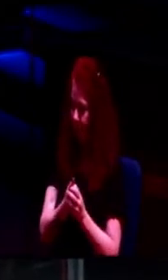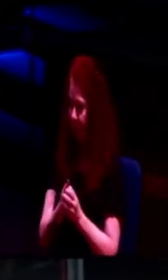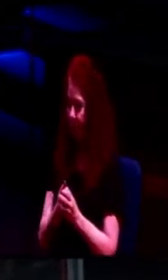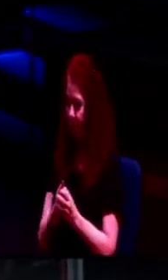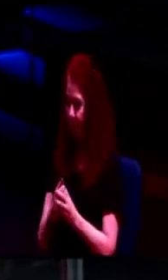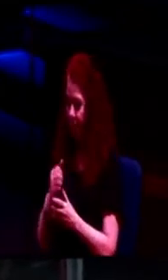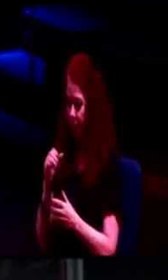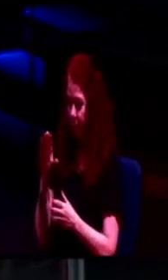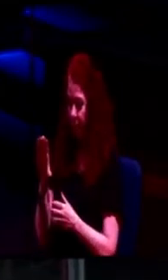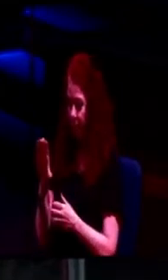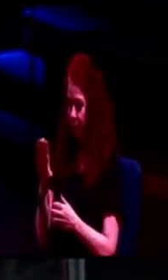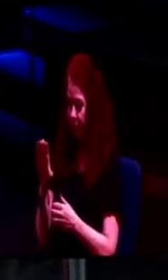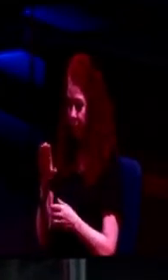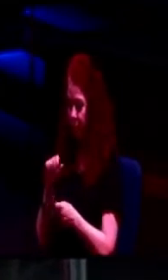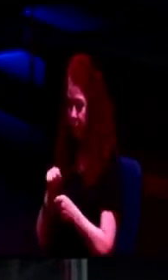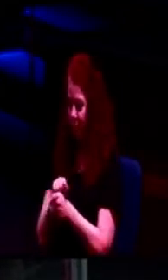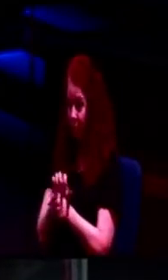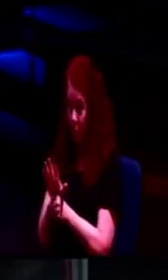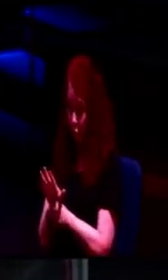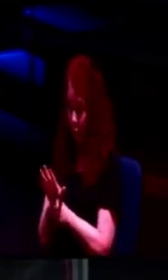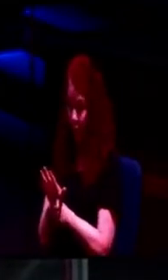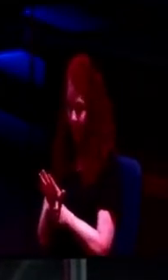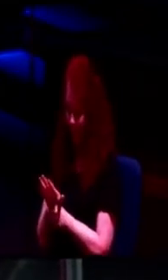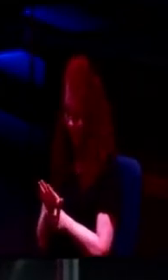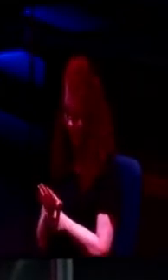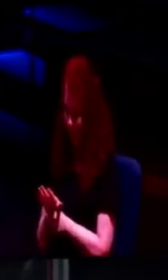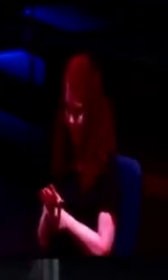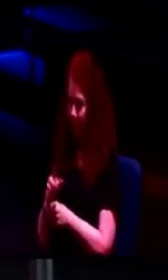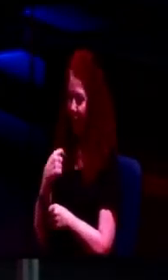lot of words. Some I can't repeat in church.